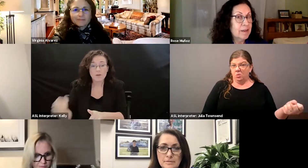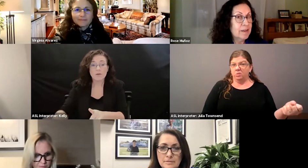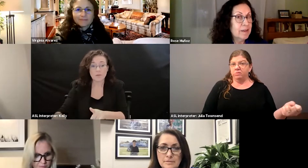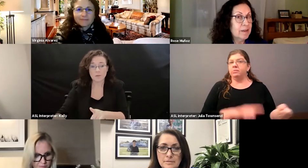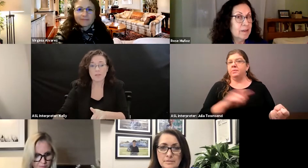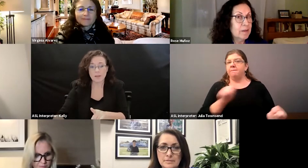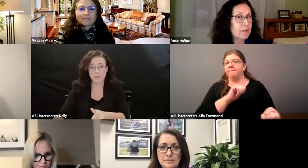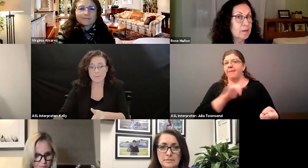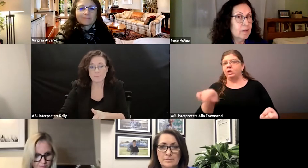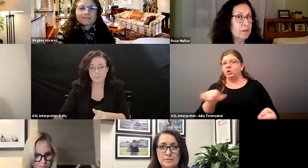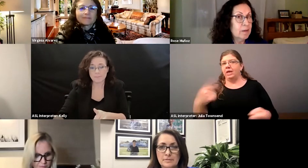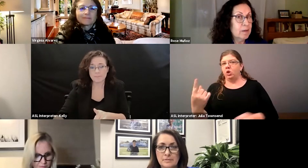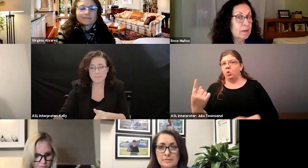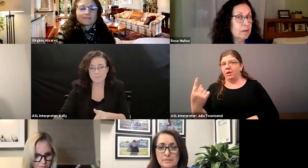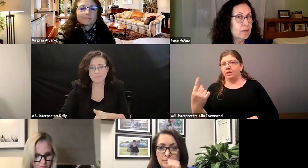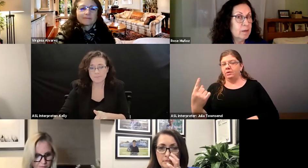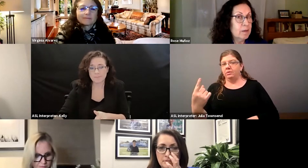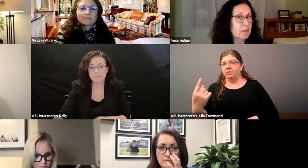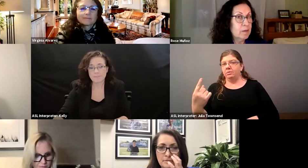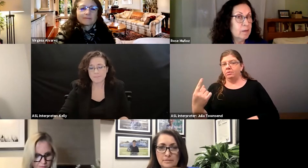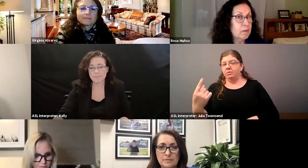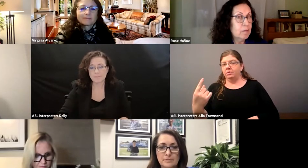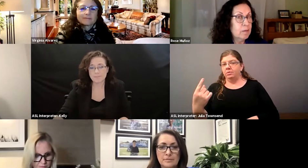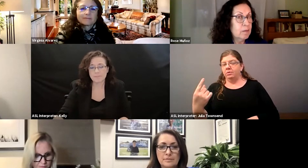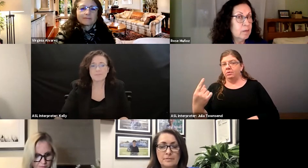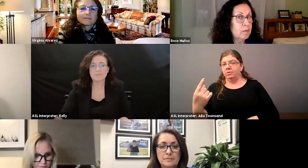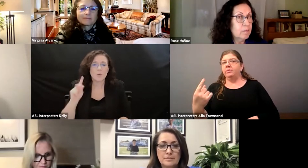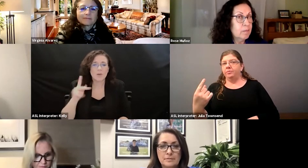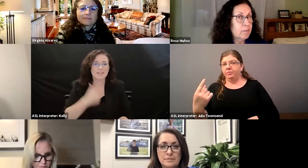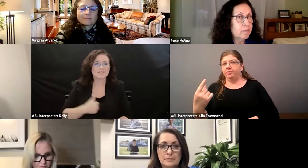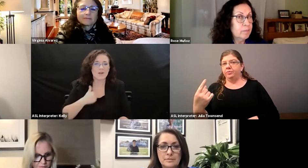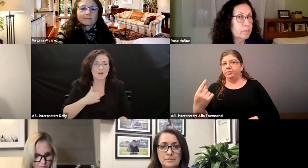okay my name